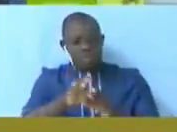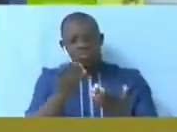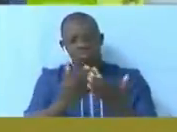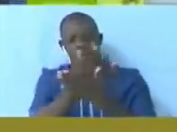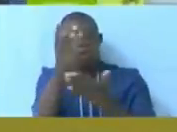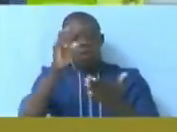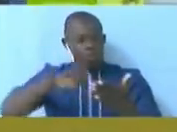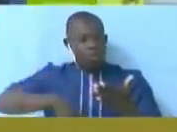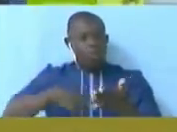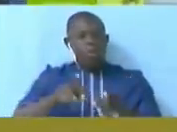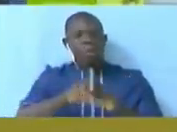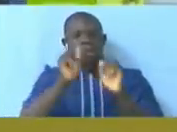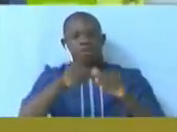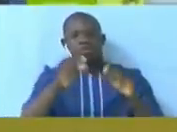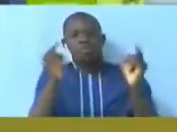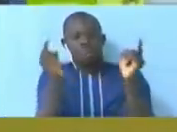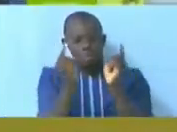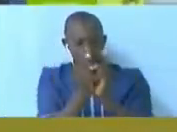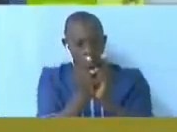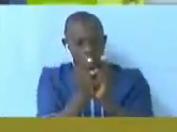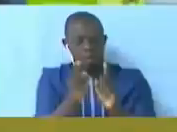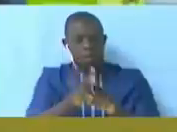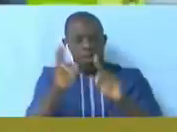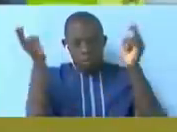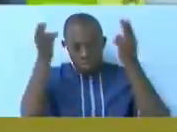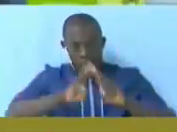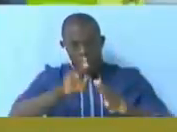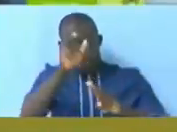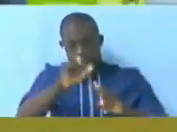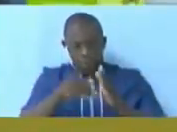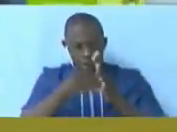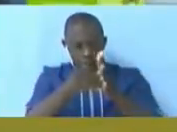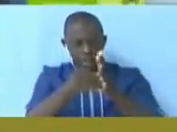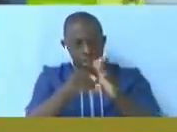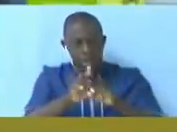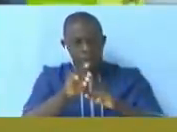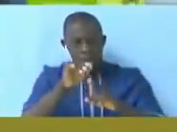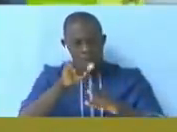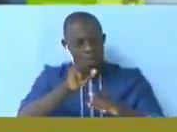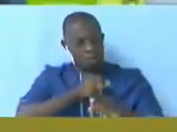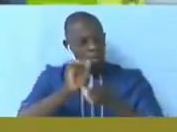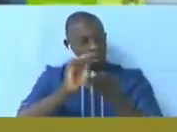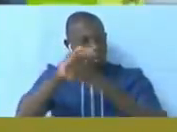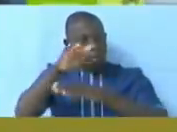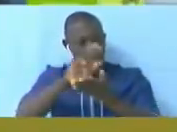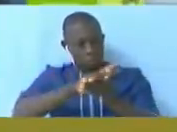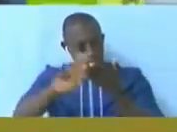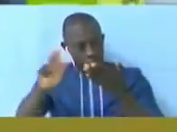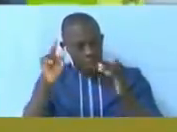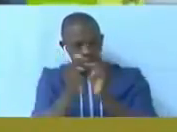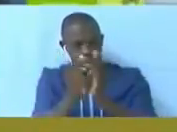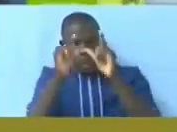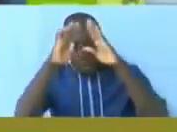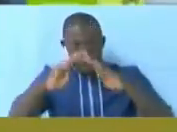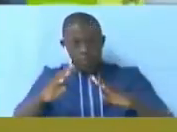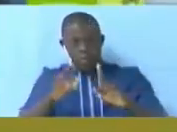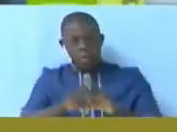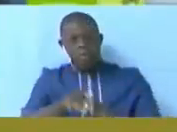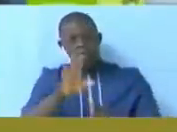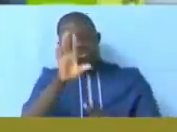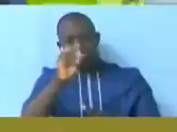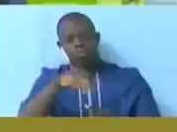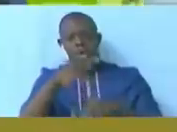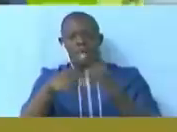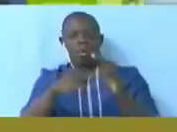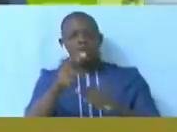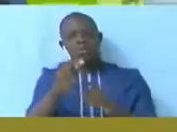his house over the weekend and move your bail application. Ha ngamere otembo nsi okenole katunia jube Commonwealth